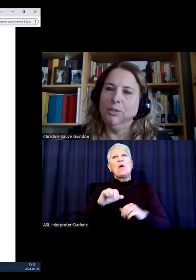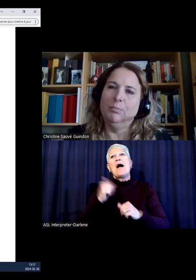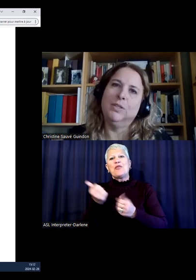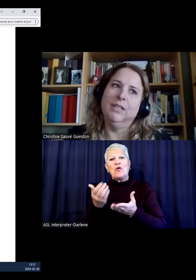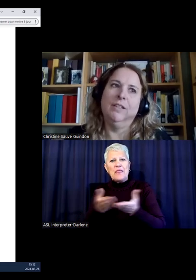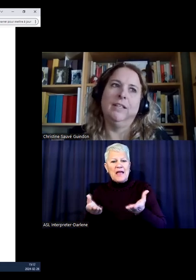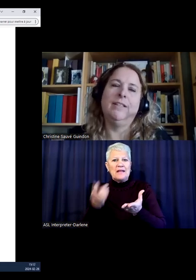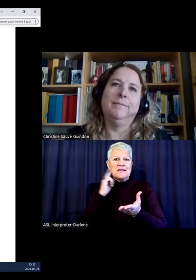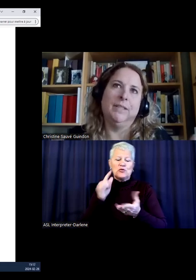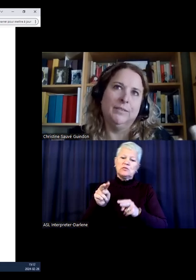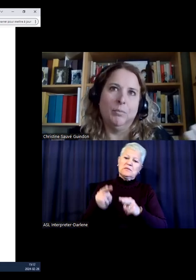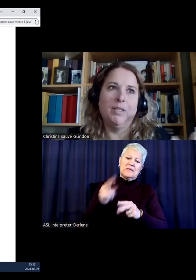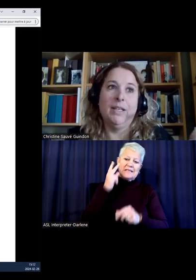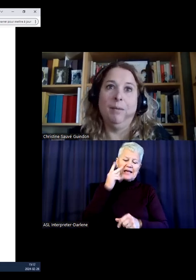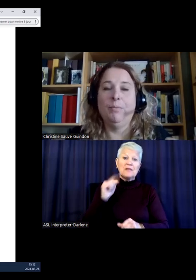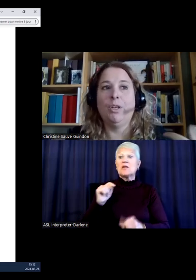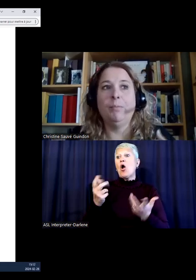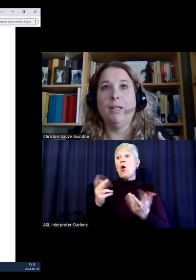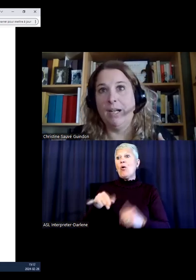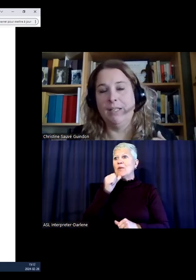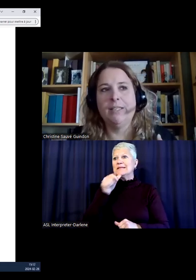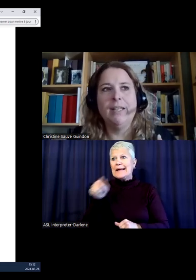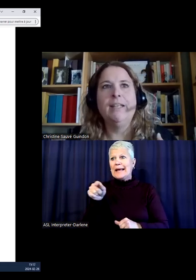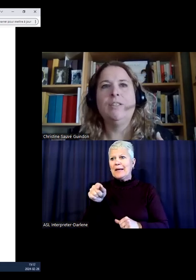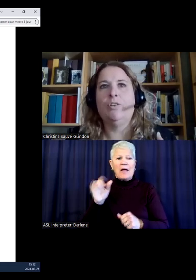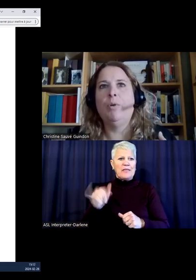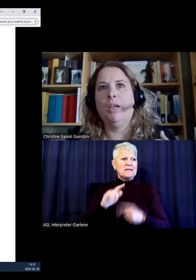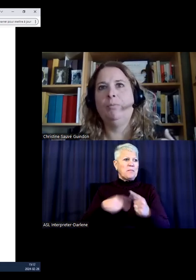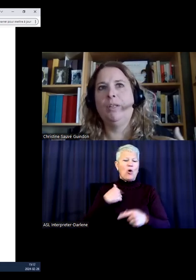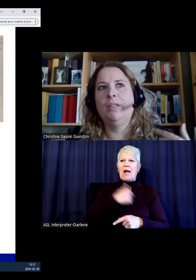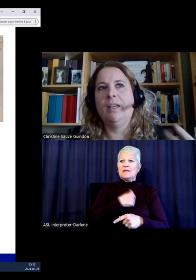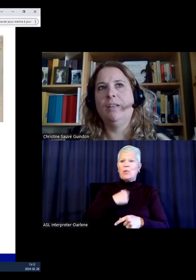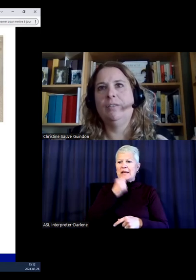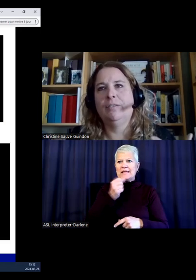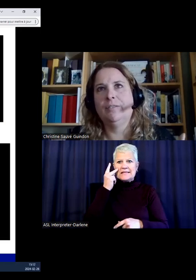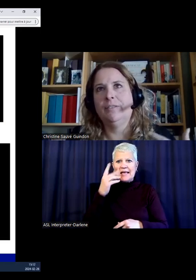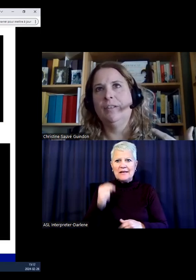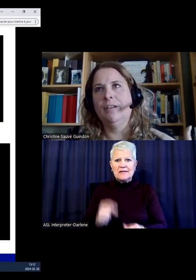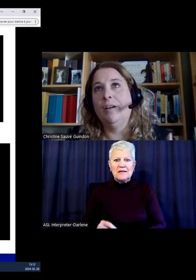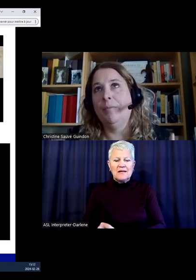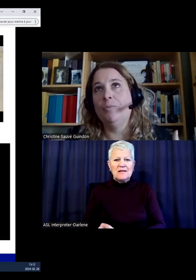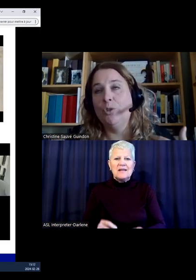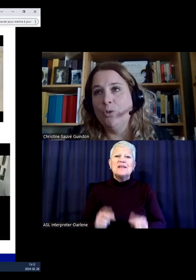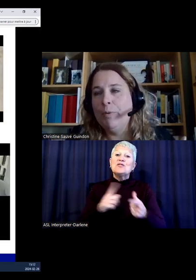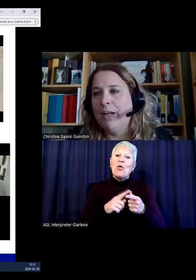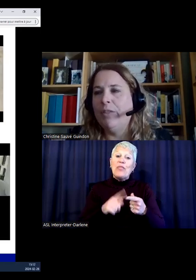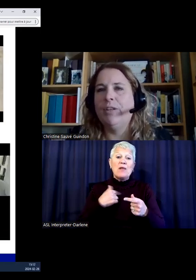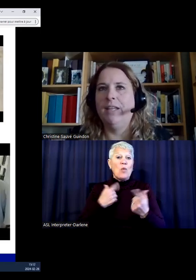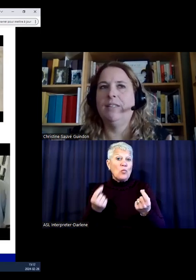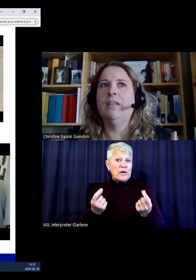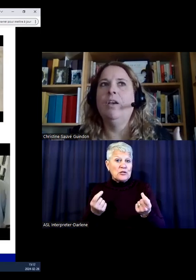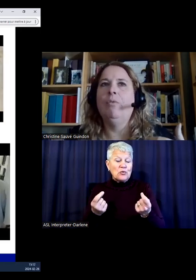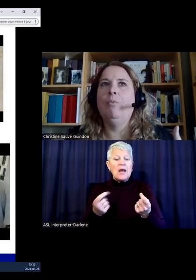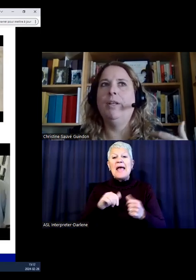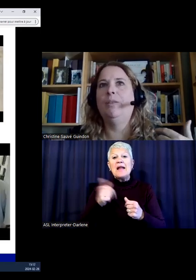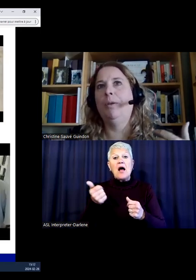be able to perceive it. I said, well, it wasn't him, it was all about us. So what could we then do? But in other